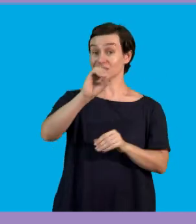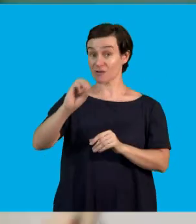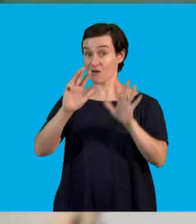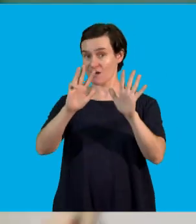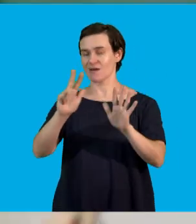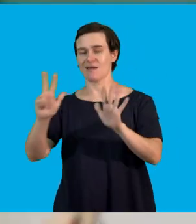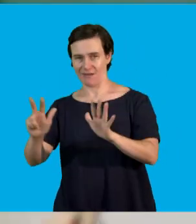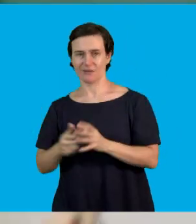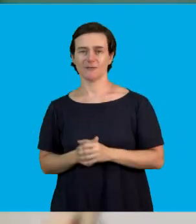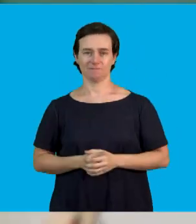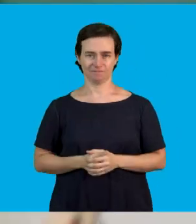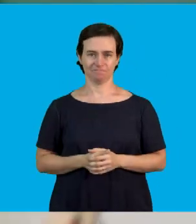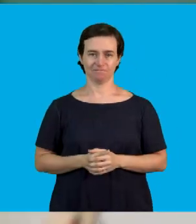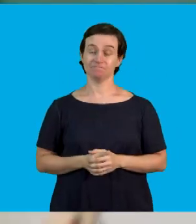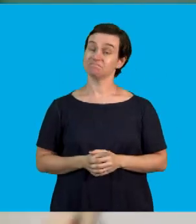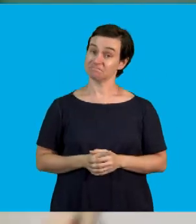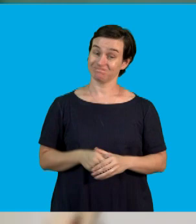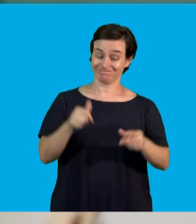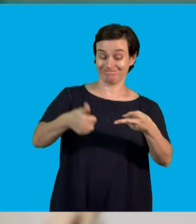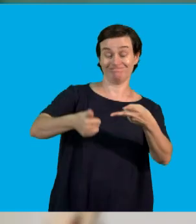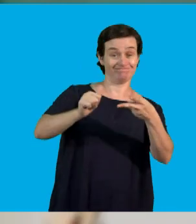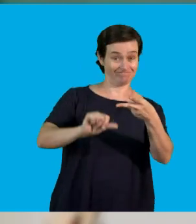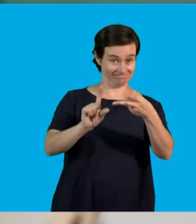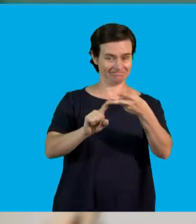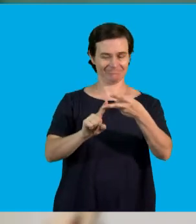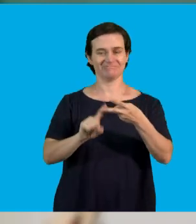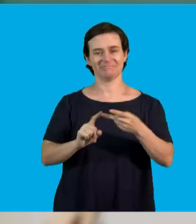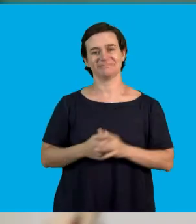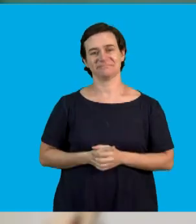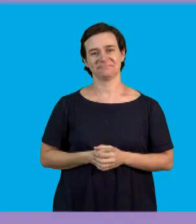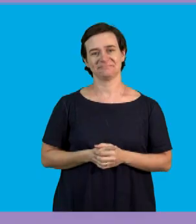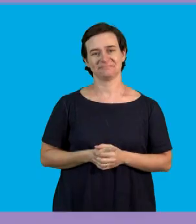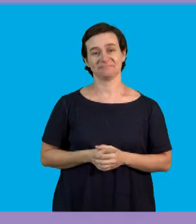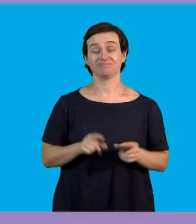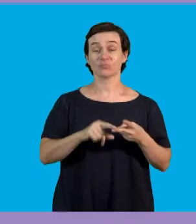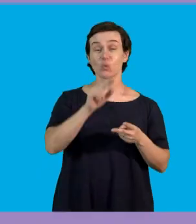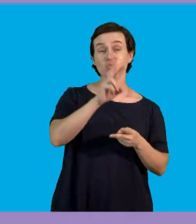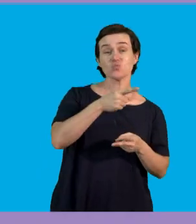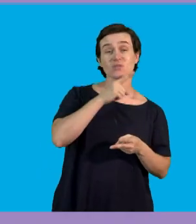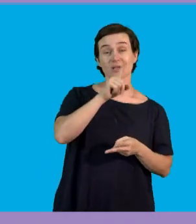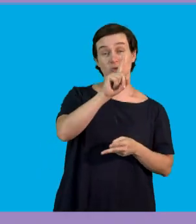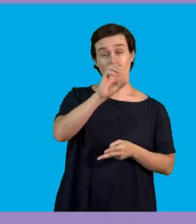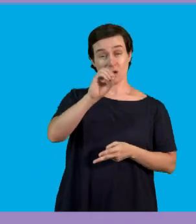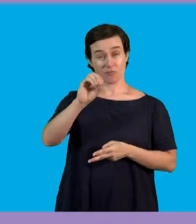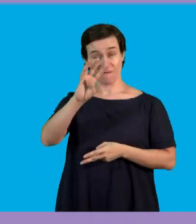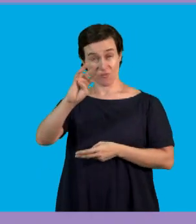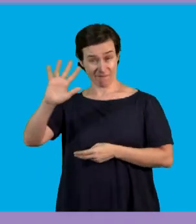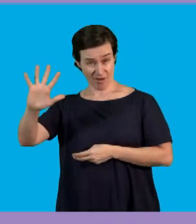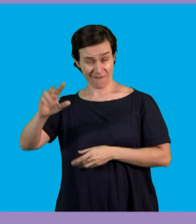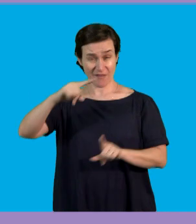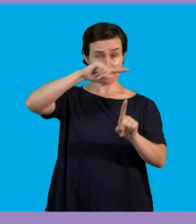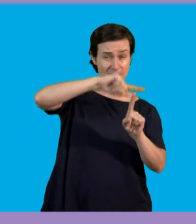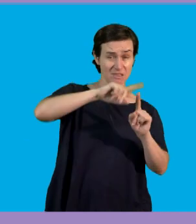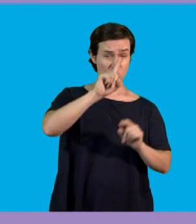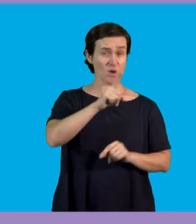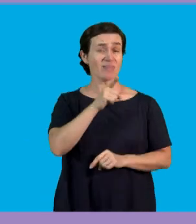698. Let's move on to the next one. So the next one there is 2,145 plus